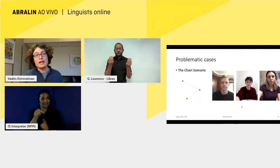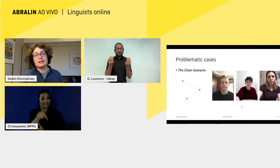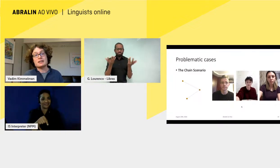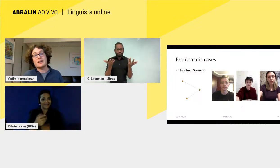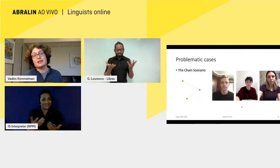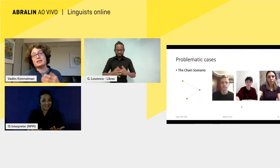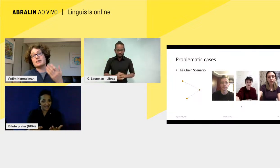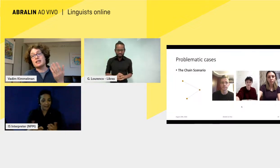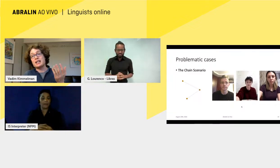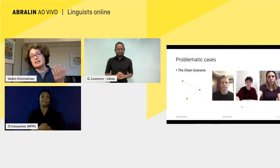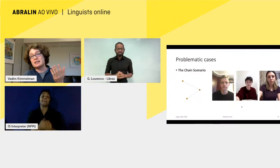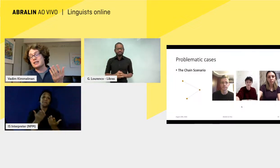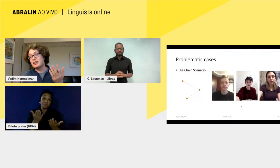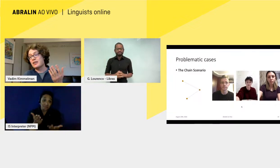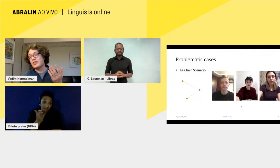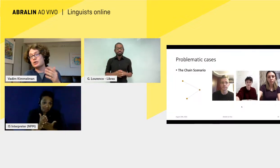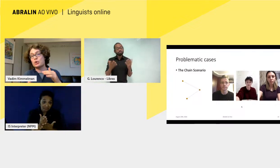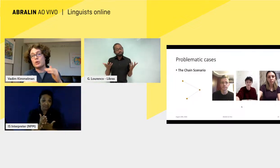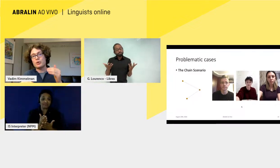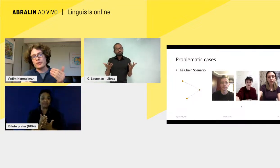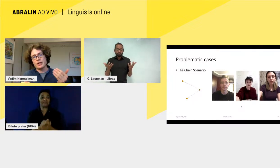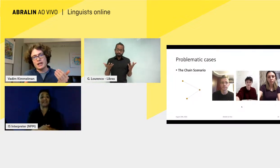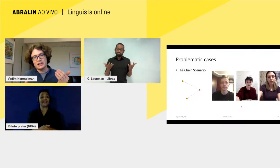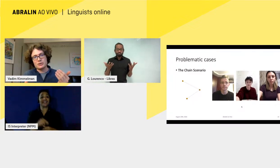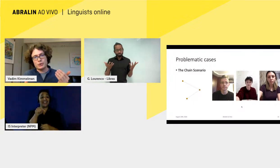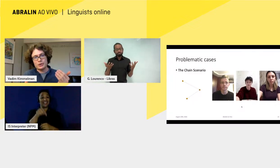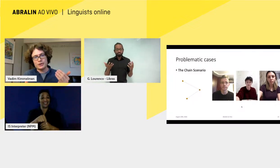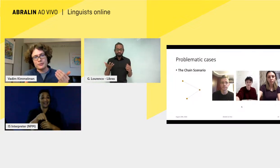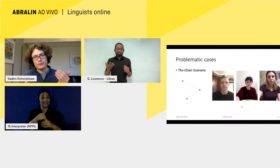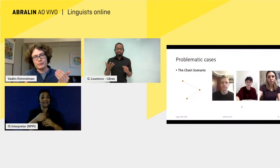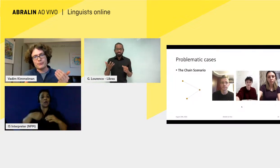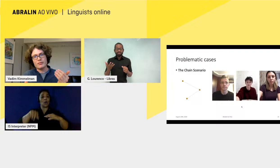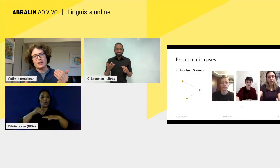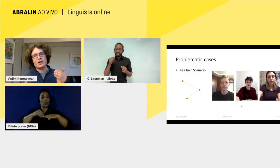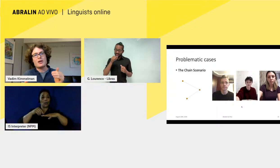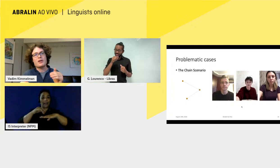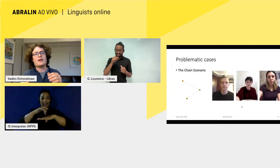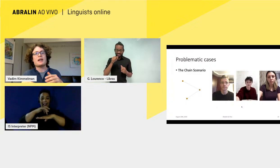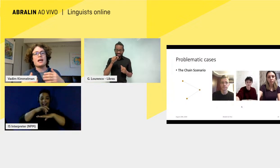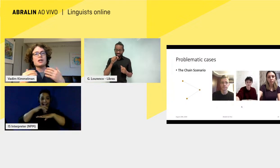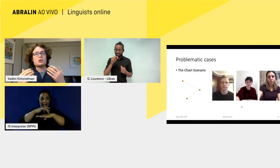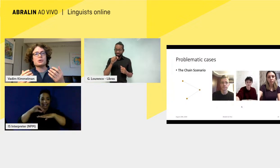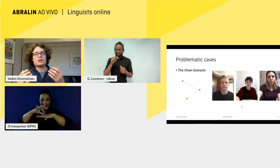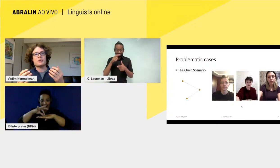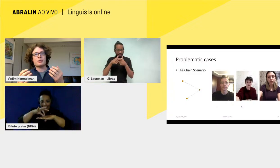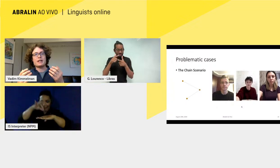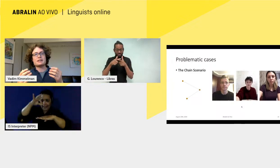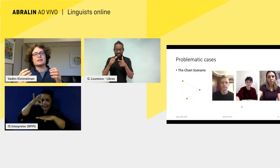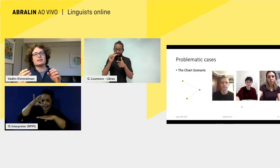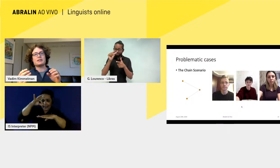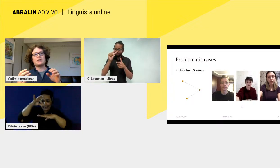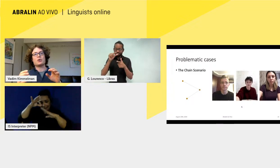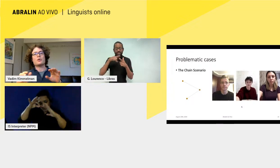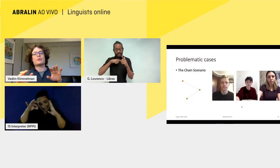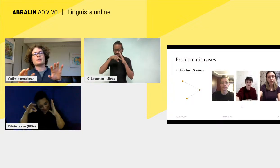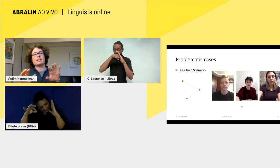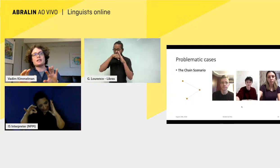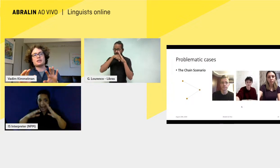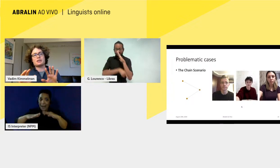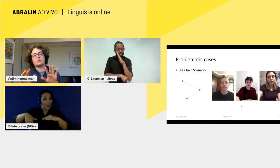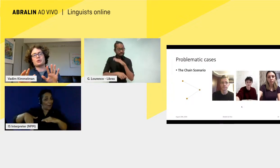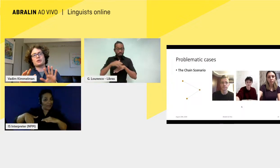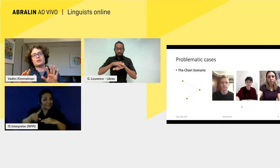Well, in fact, that's just the top of the iceberg. The actual complexity